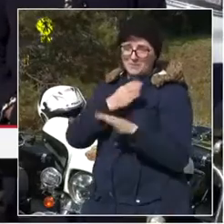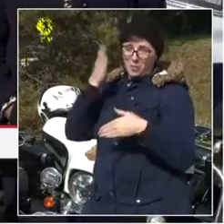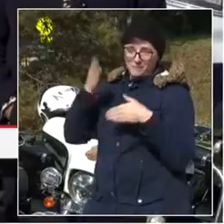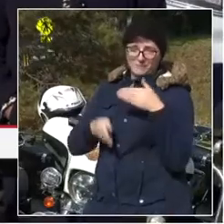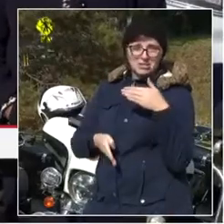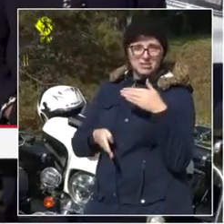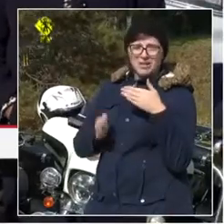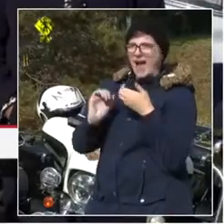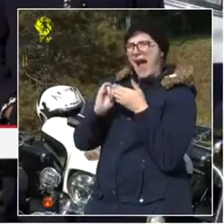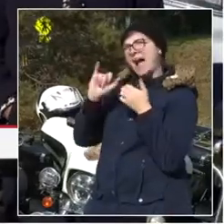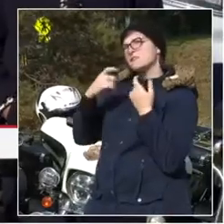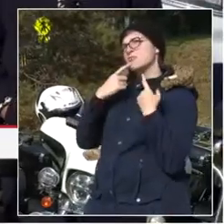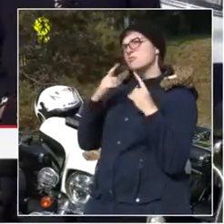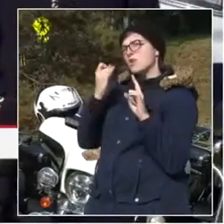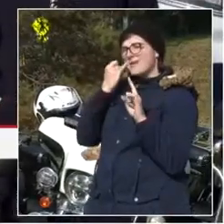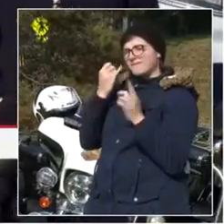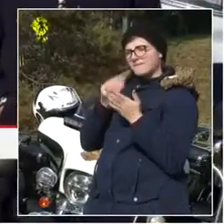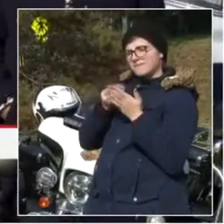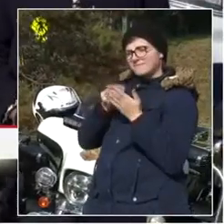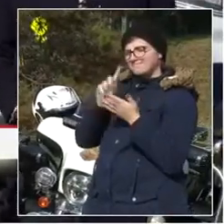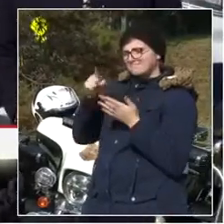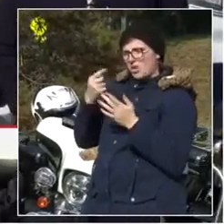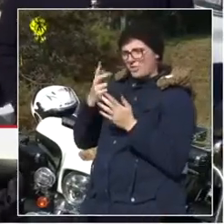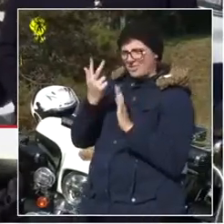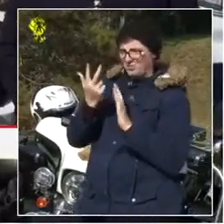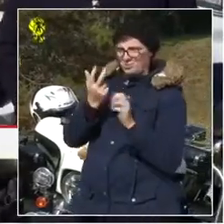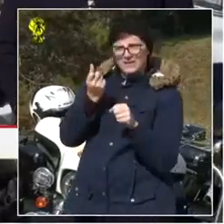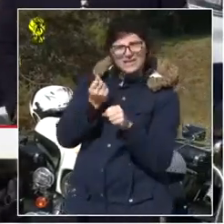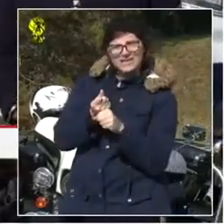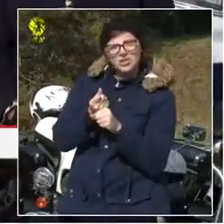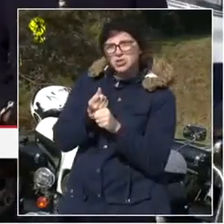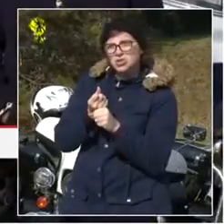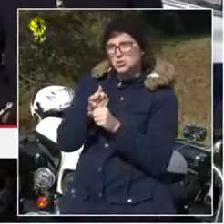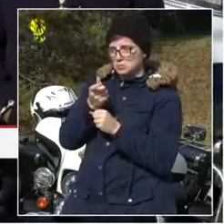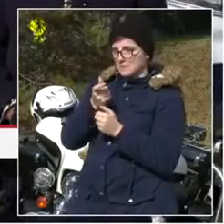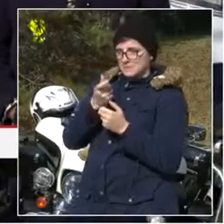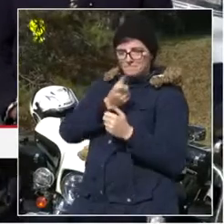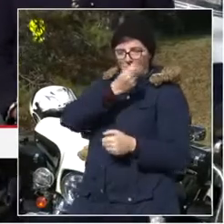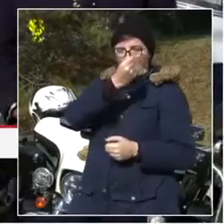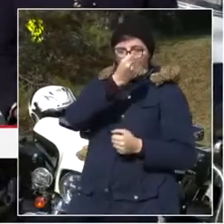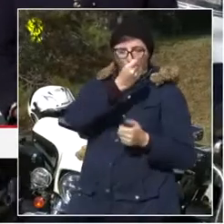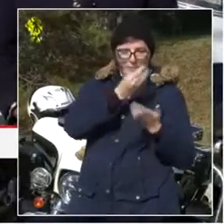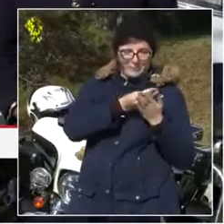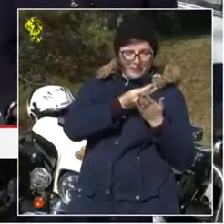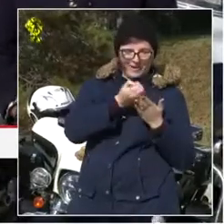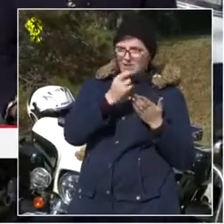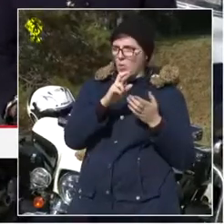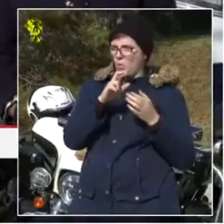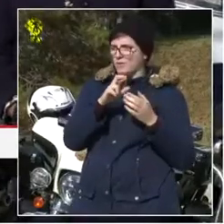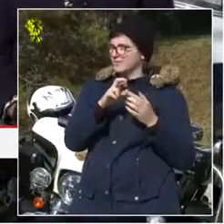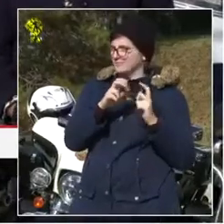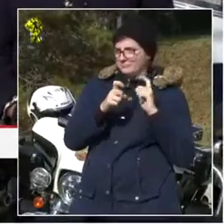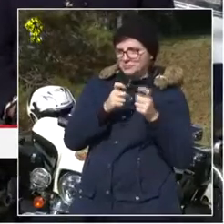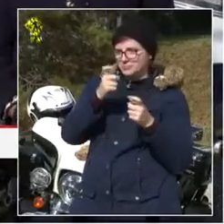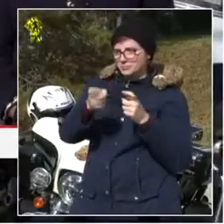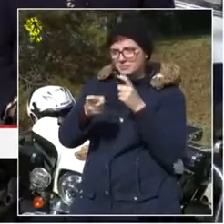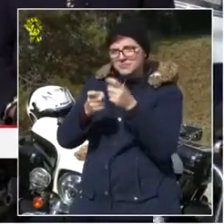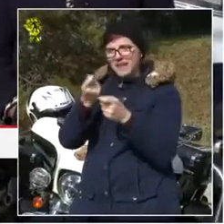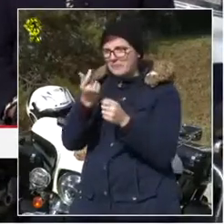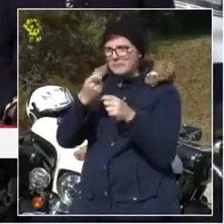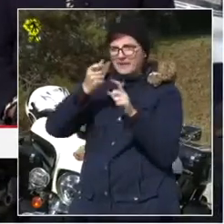So how does that work if the funding only goes for 3 years? Is it just you kind of just hold on to that money, or is the money released over 20 years?